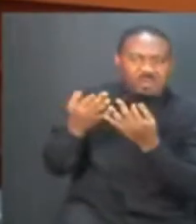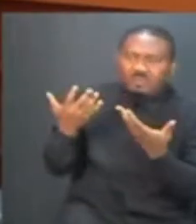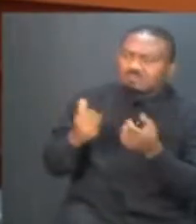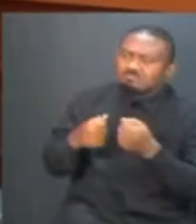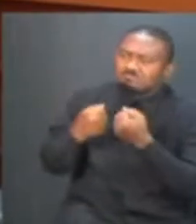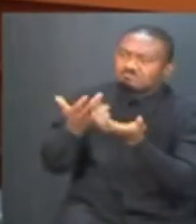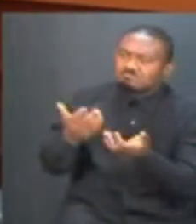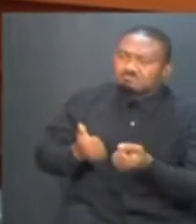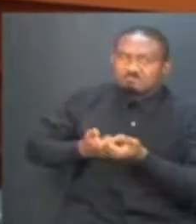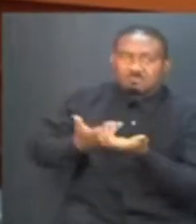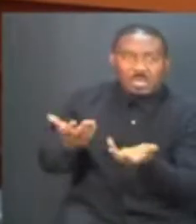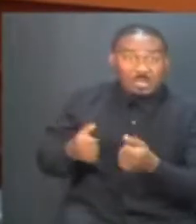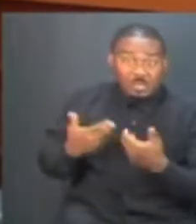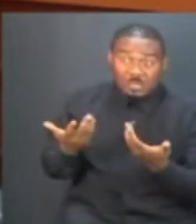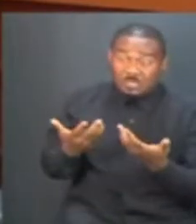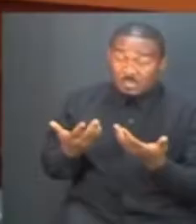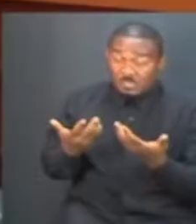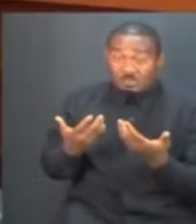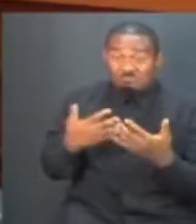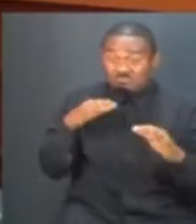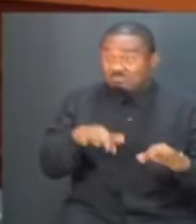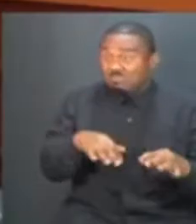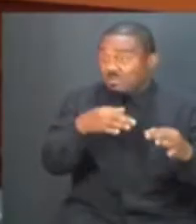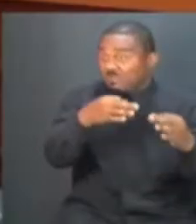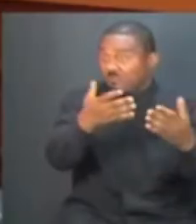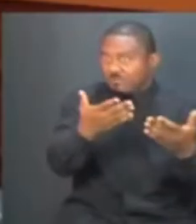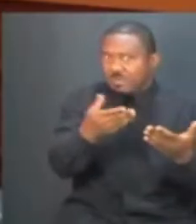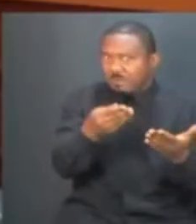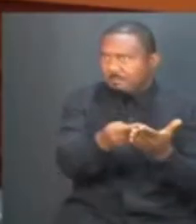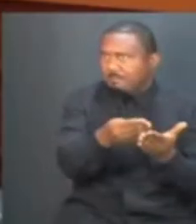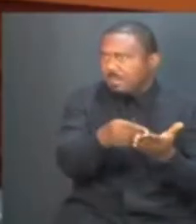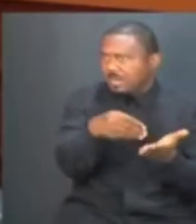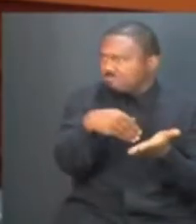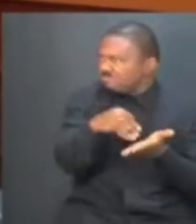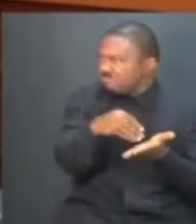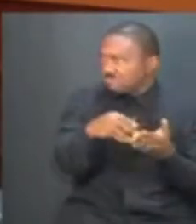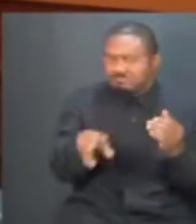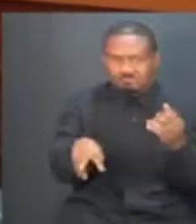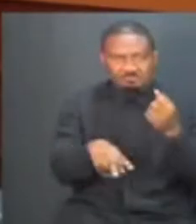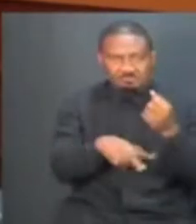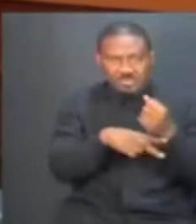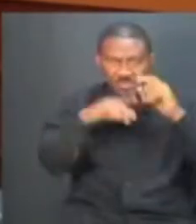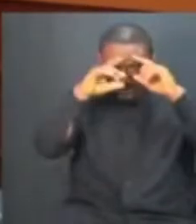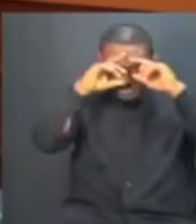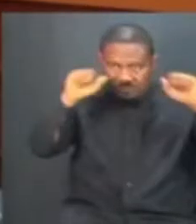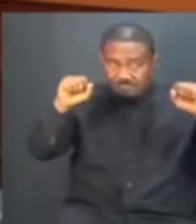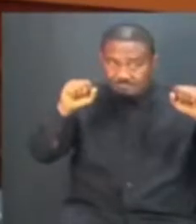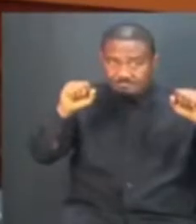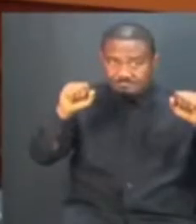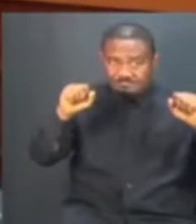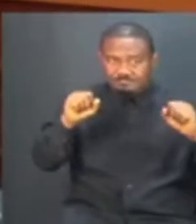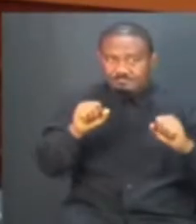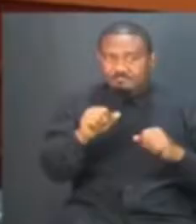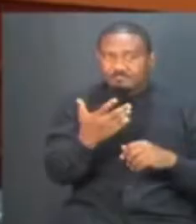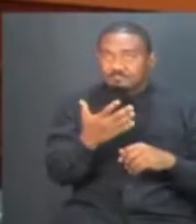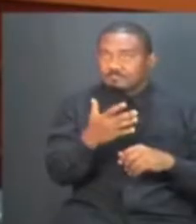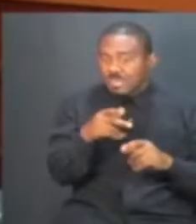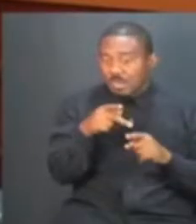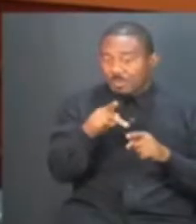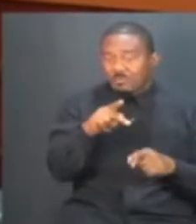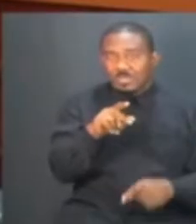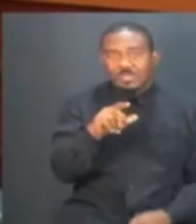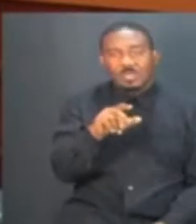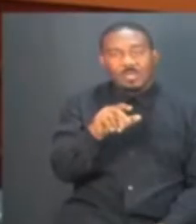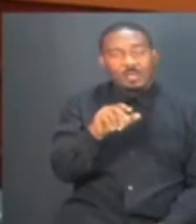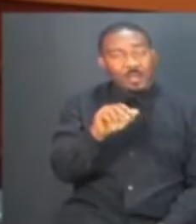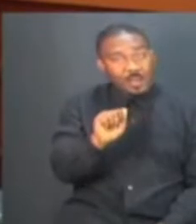including the payment of funeral expenses. The Vice President, Her Excellency Professor Nana Jane